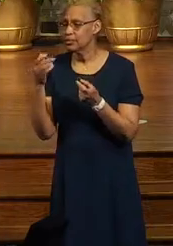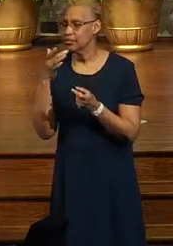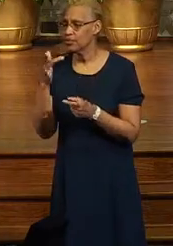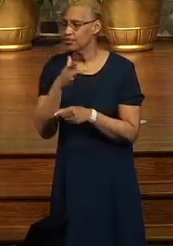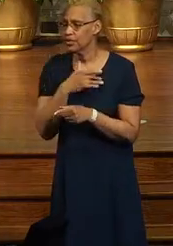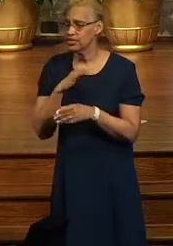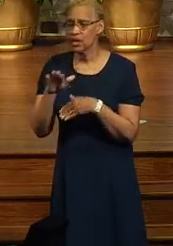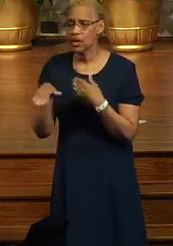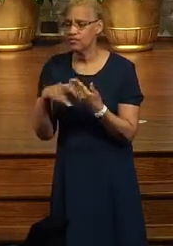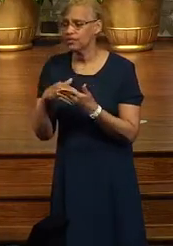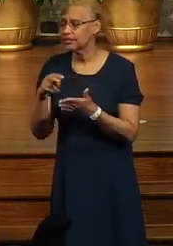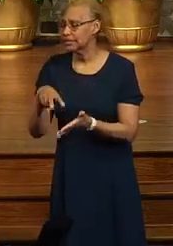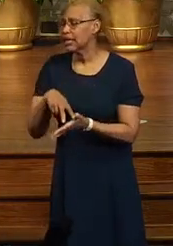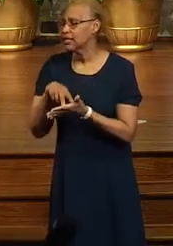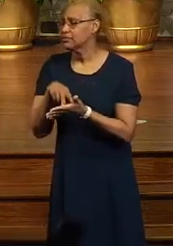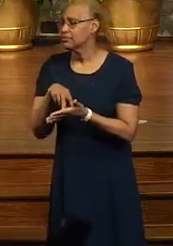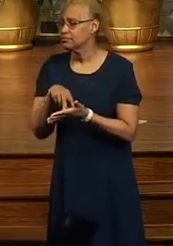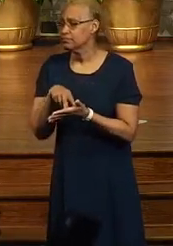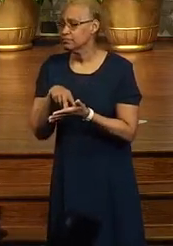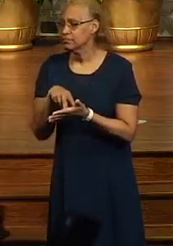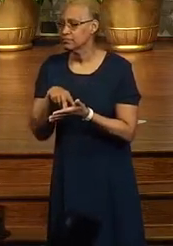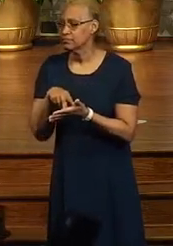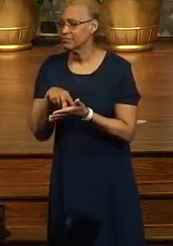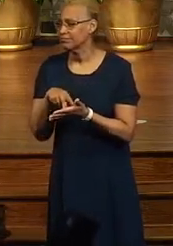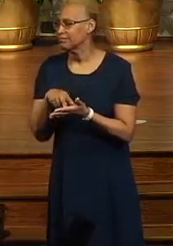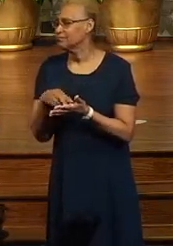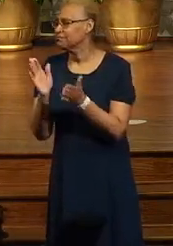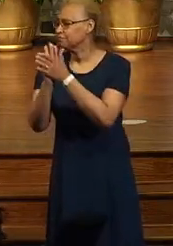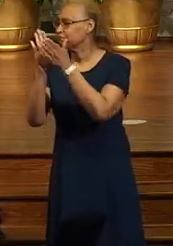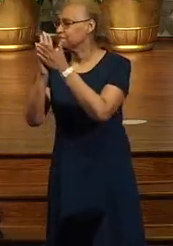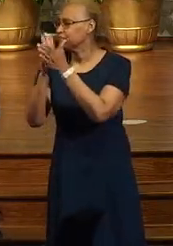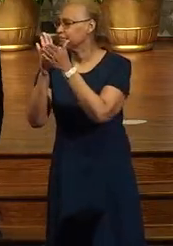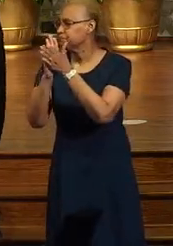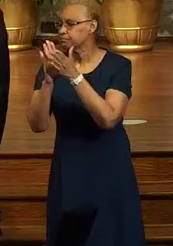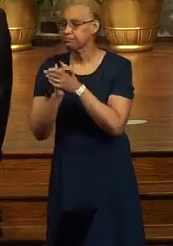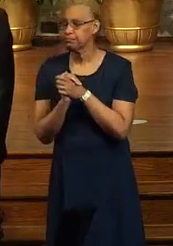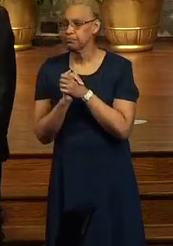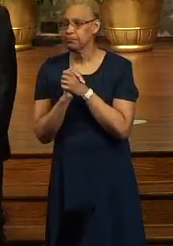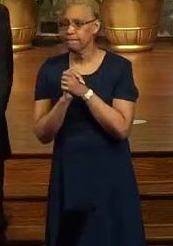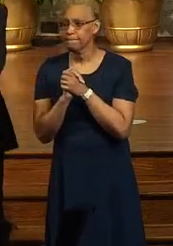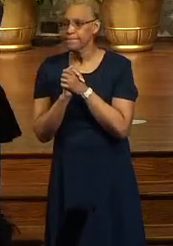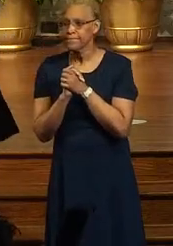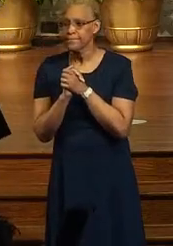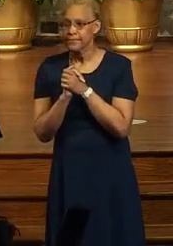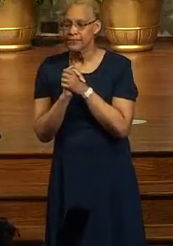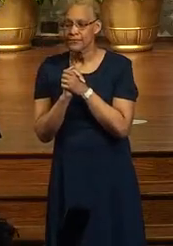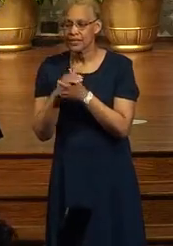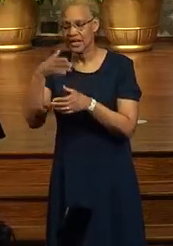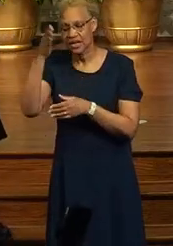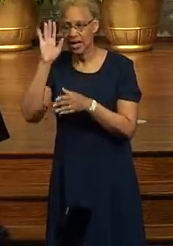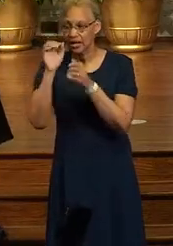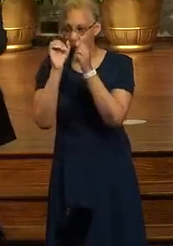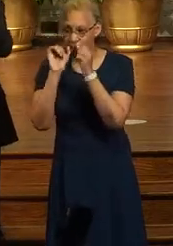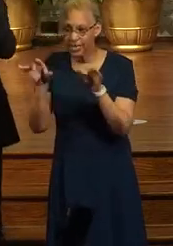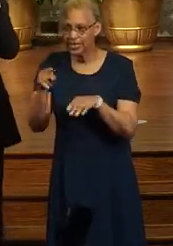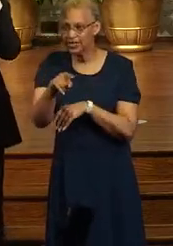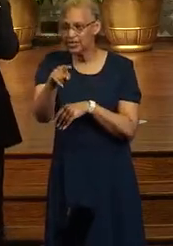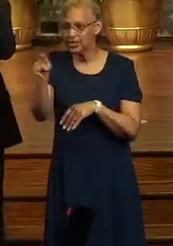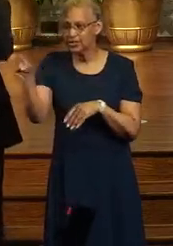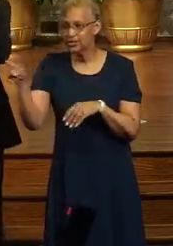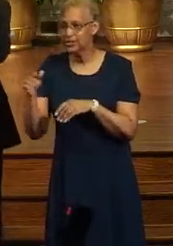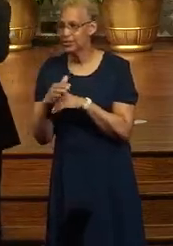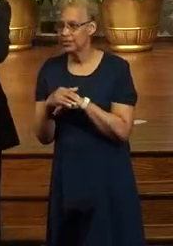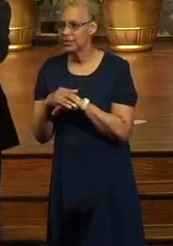birthdays, we know you're here. Just stand so the church, come on, give them some love, everybody. Give them some love. God bless you, and may